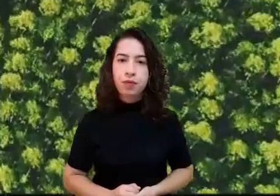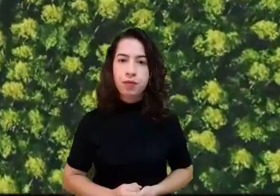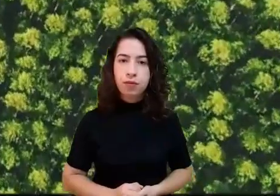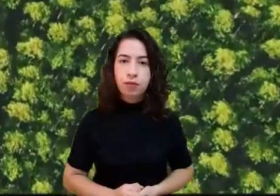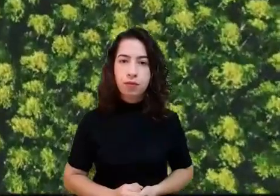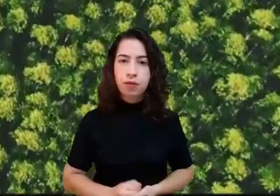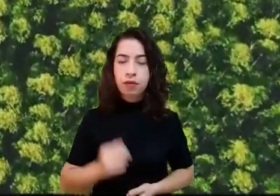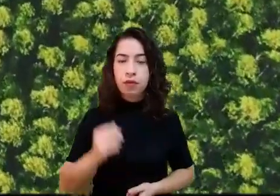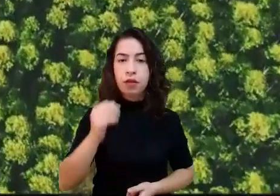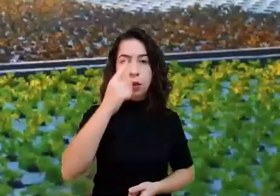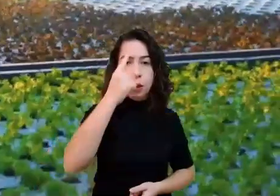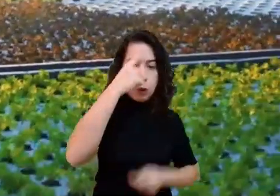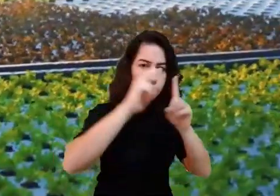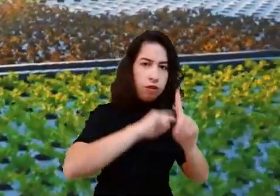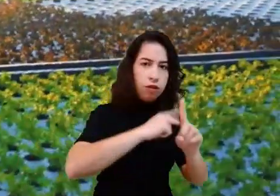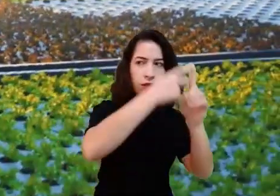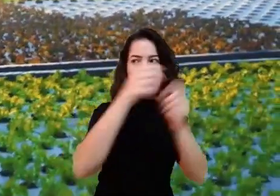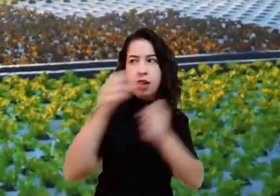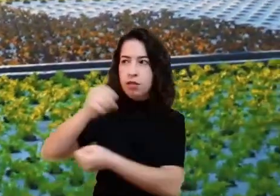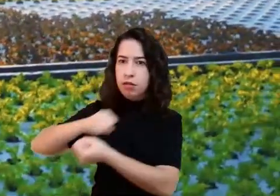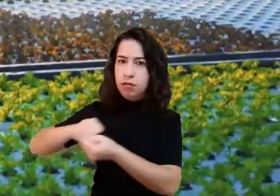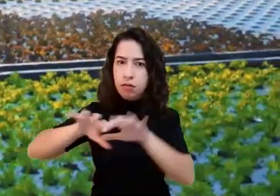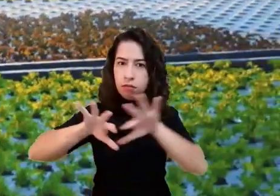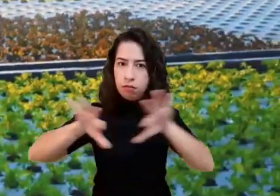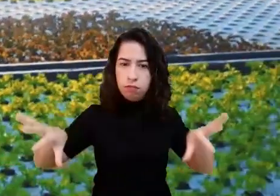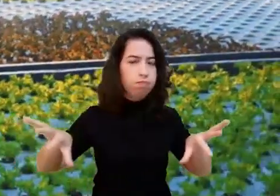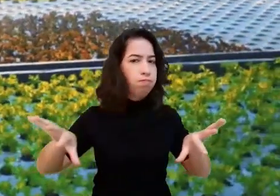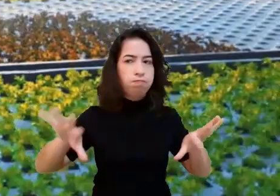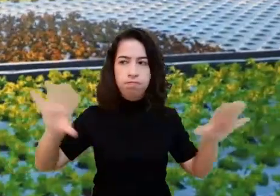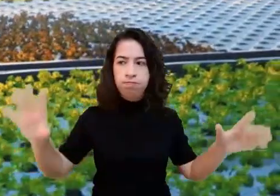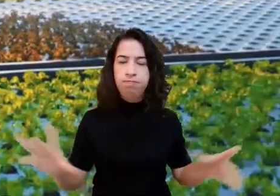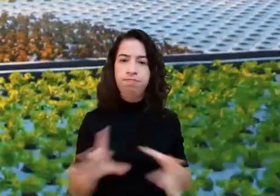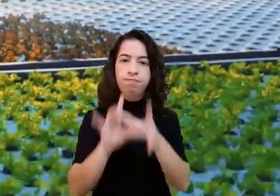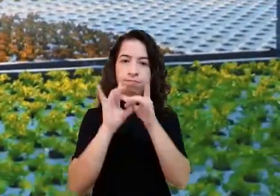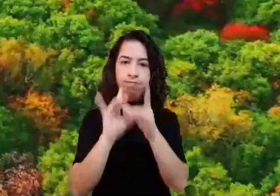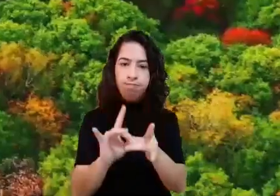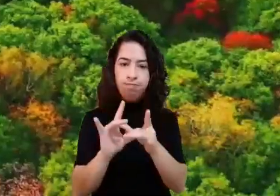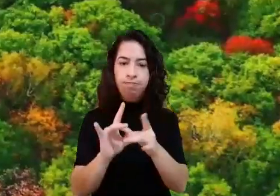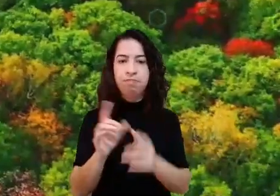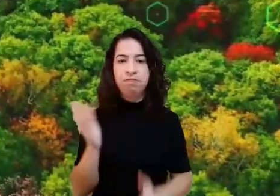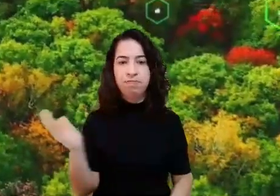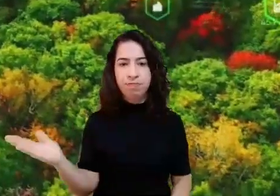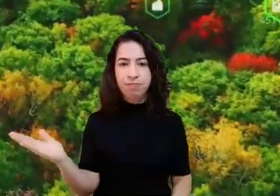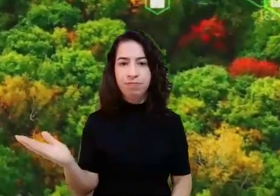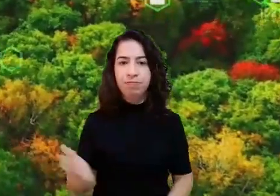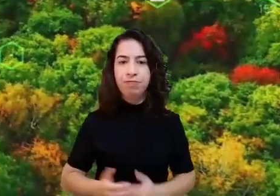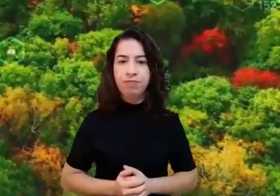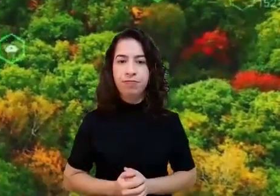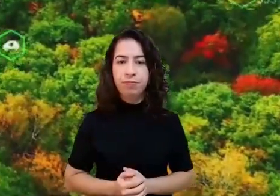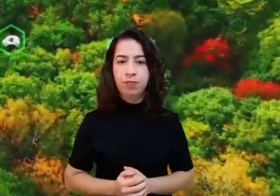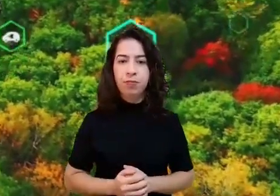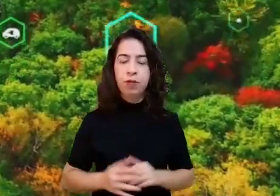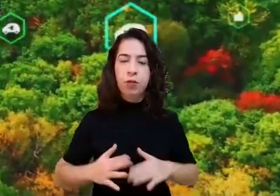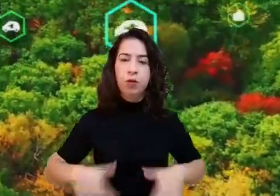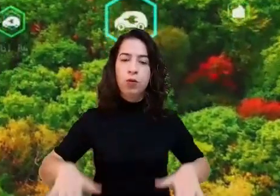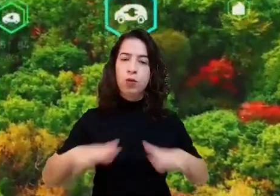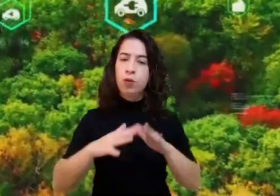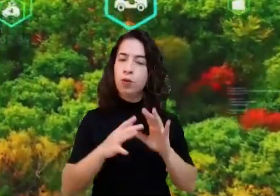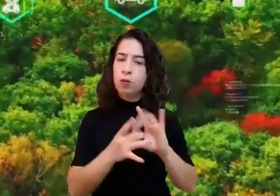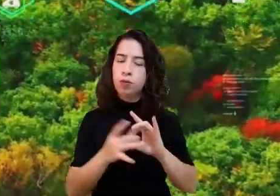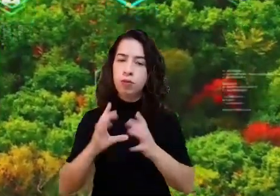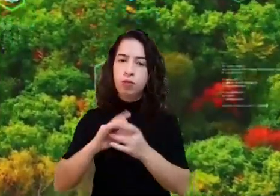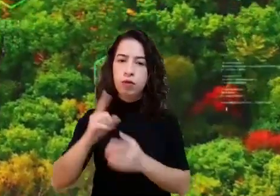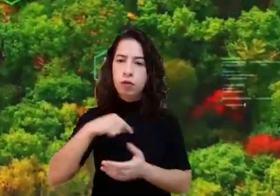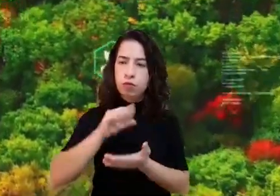Innovation on one side and sustainability on the other is not well. It's innovability, it's all together. That's why we invest directly in